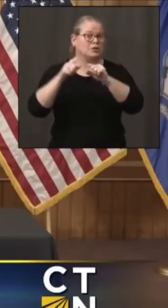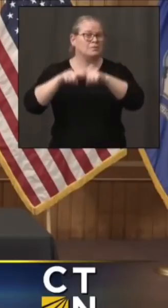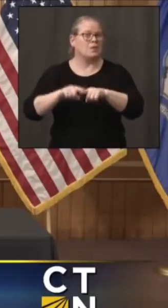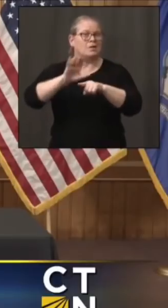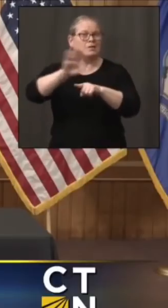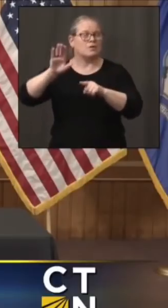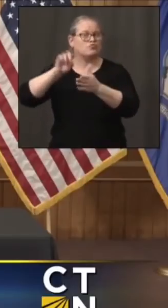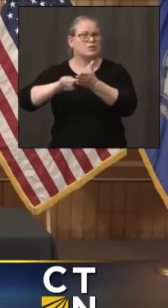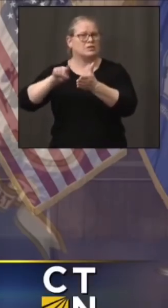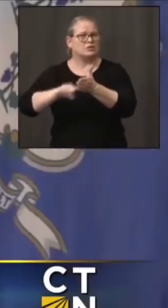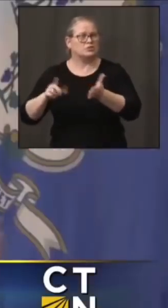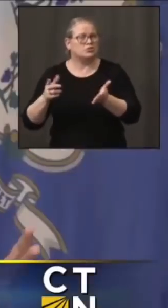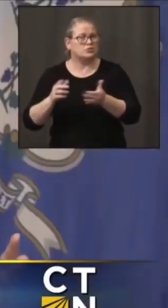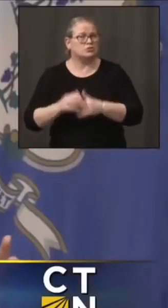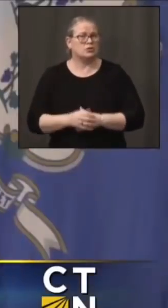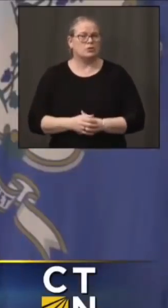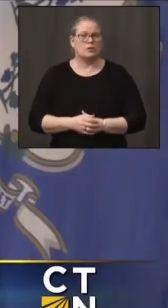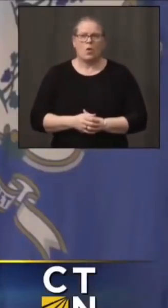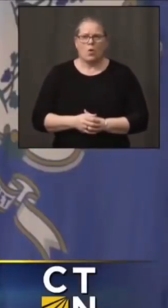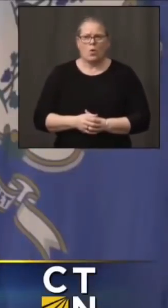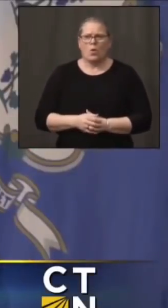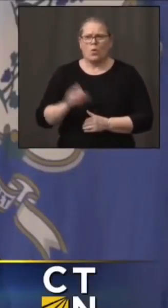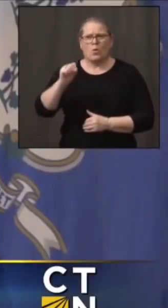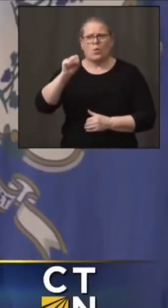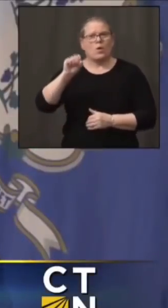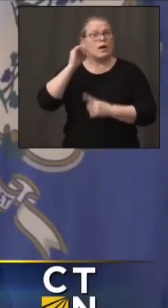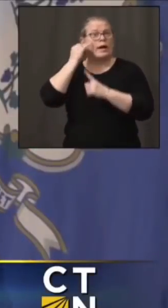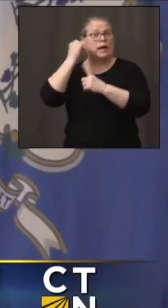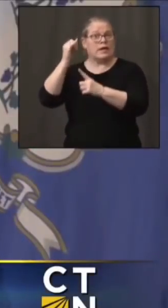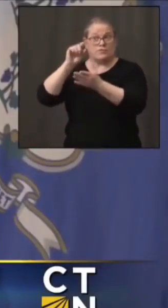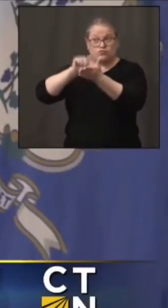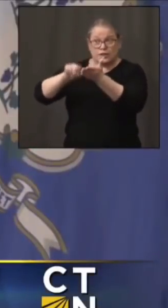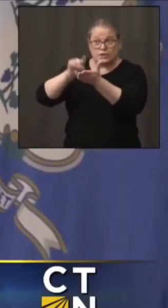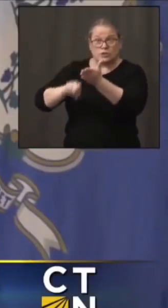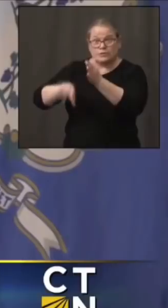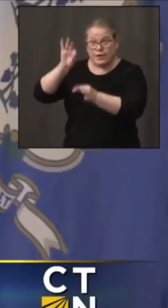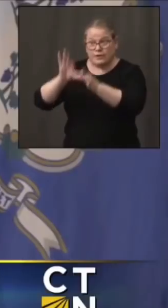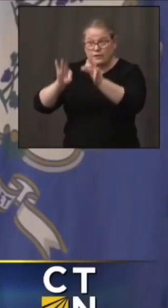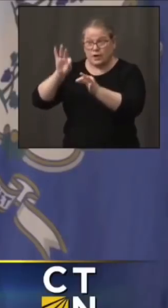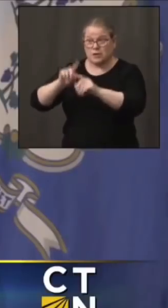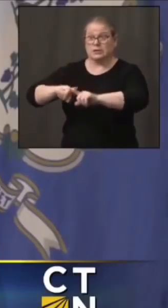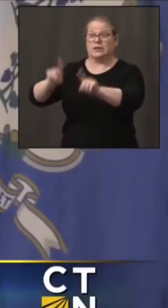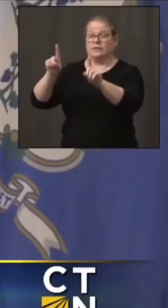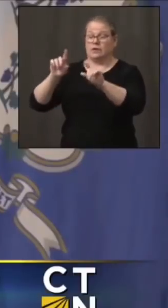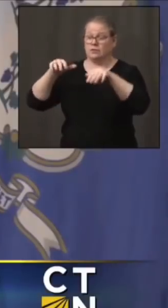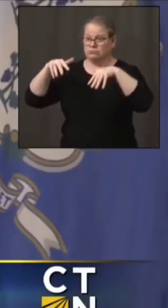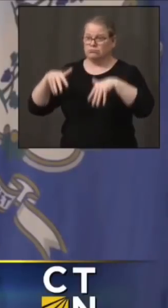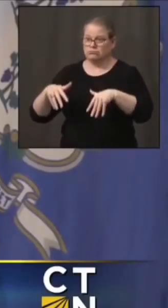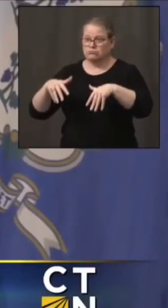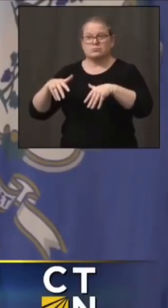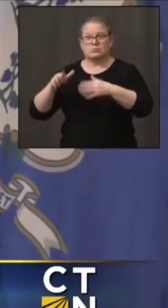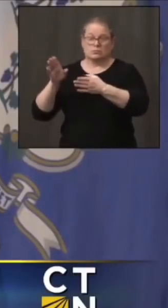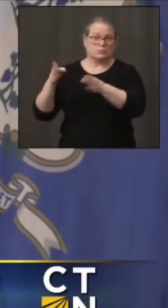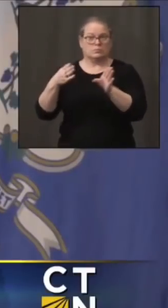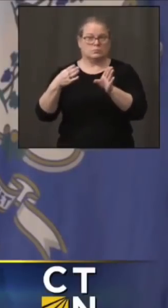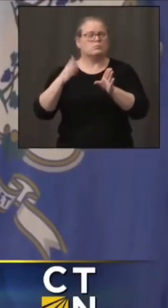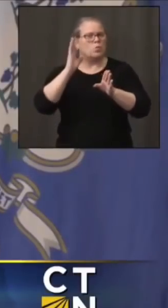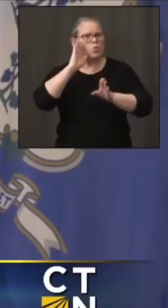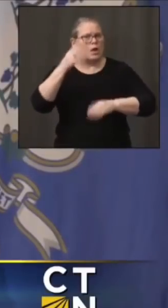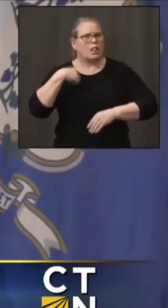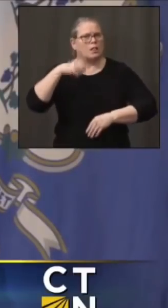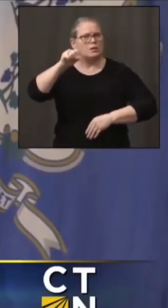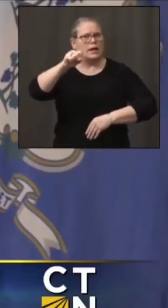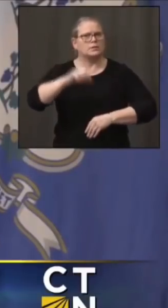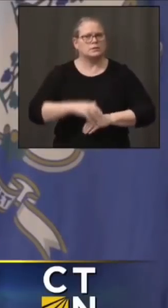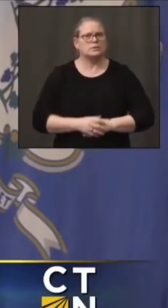strain? Oh, yeah. No, if the facts change and research takes us in a different direction, absolutely. But the fact that